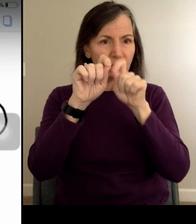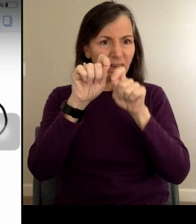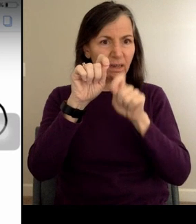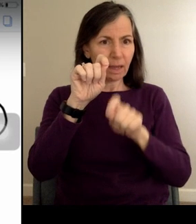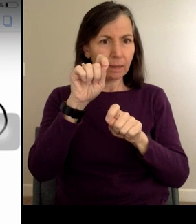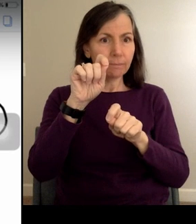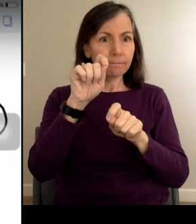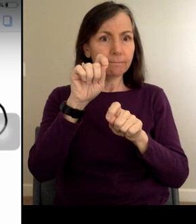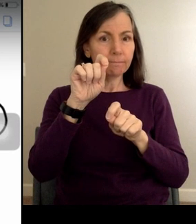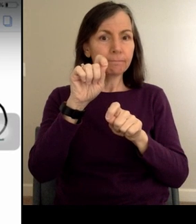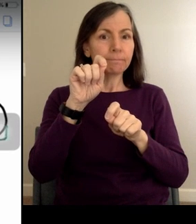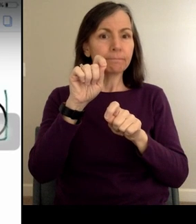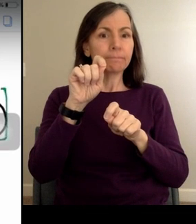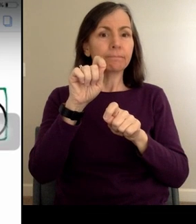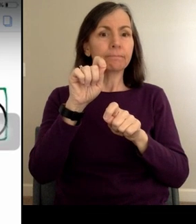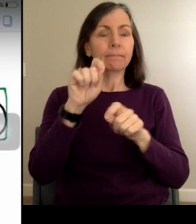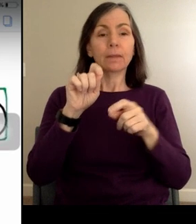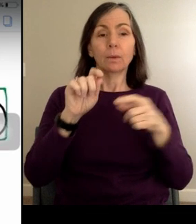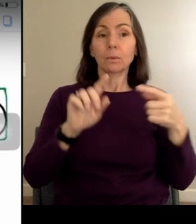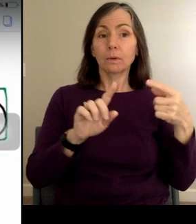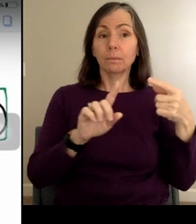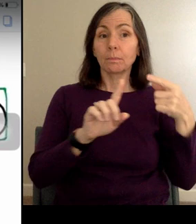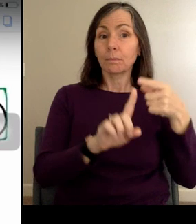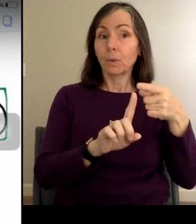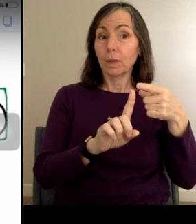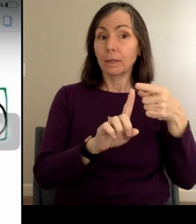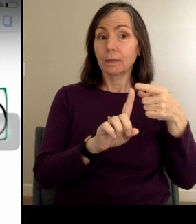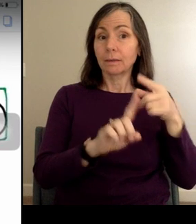And I'm going to point to our vertex